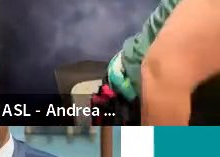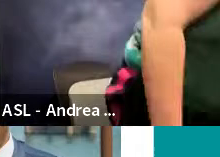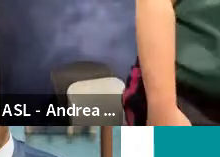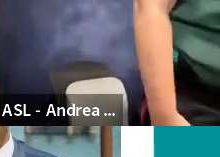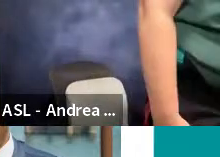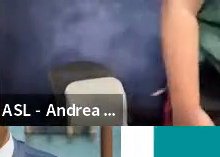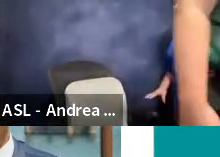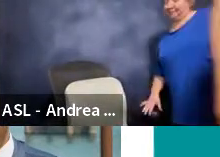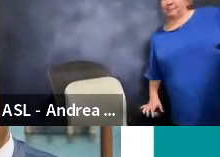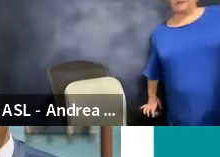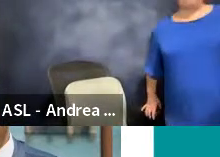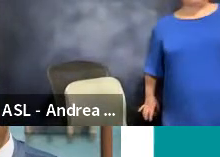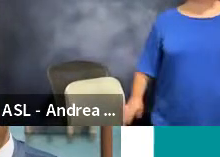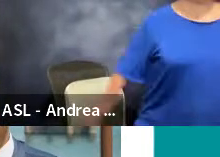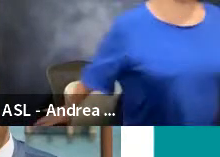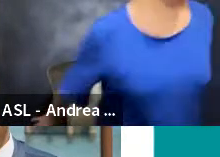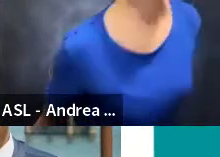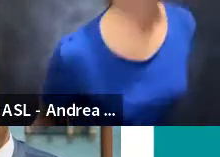our